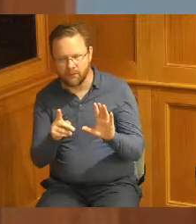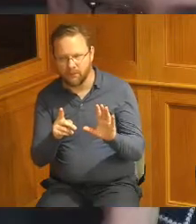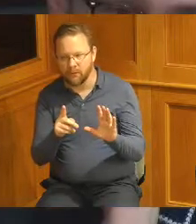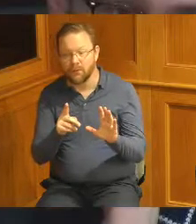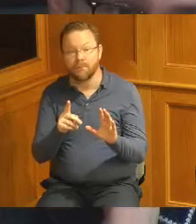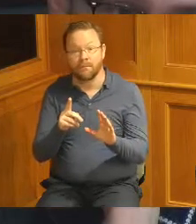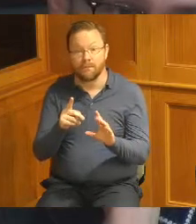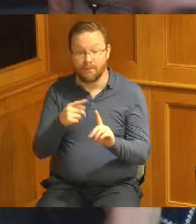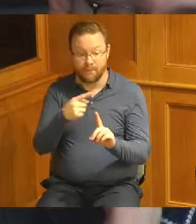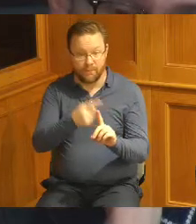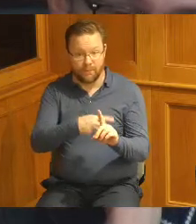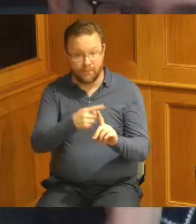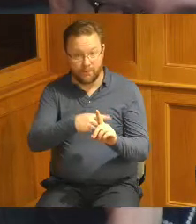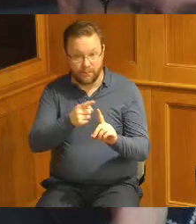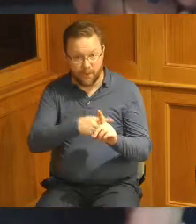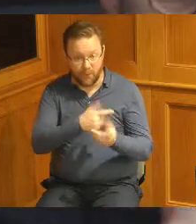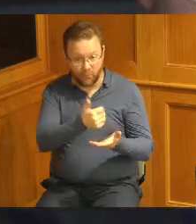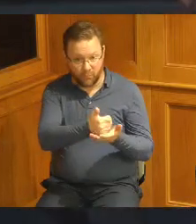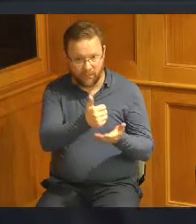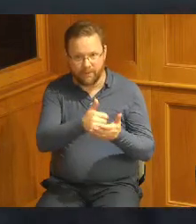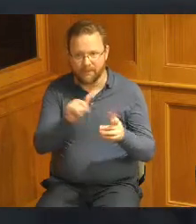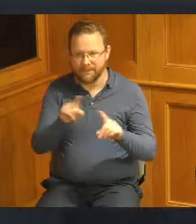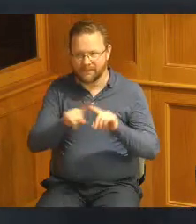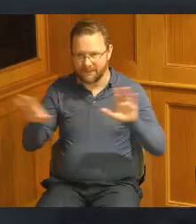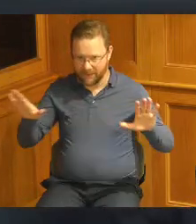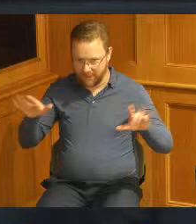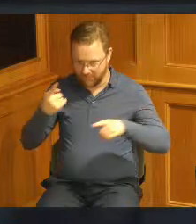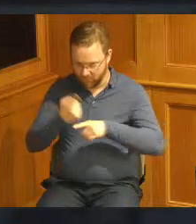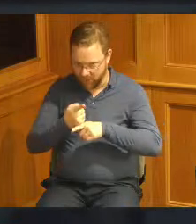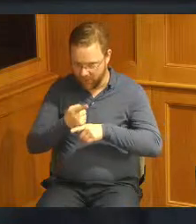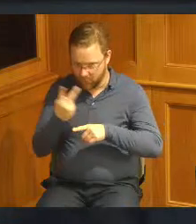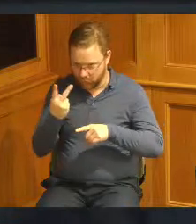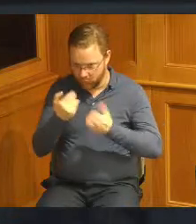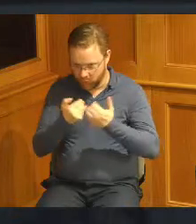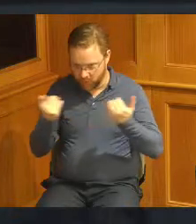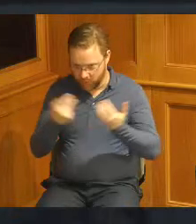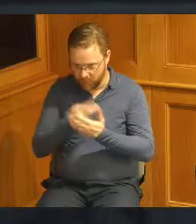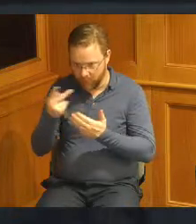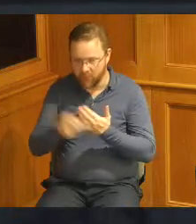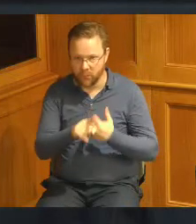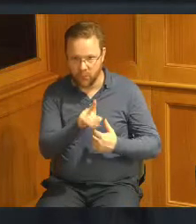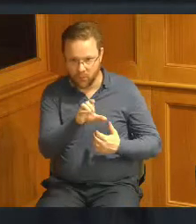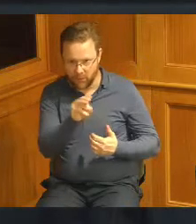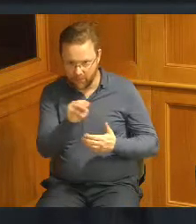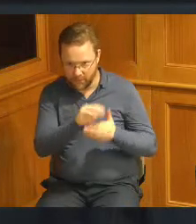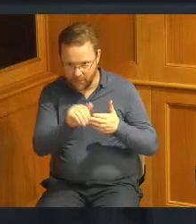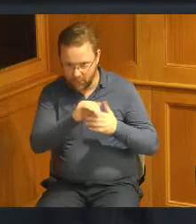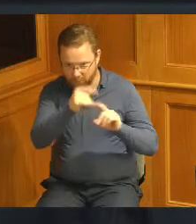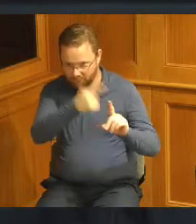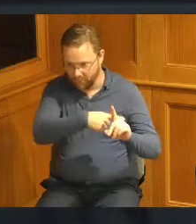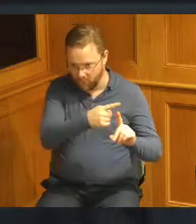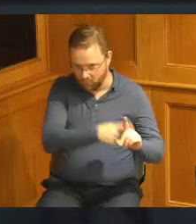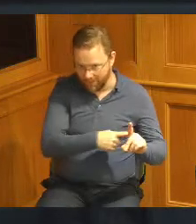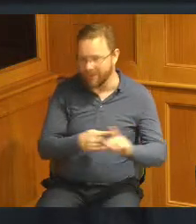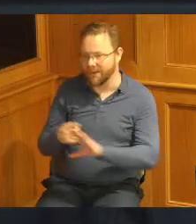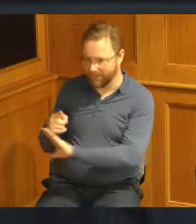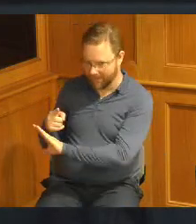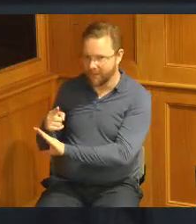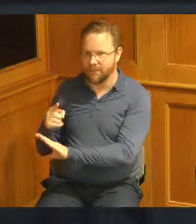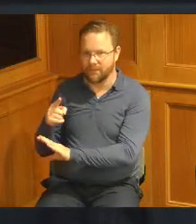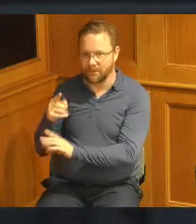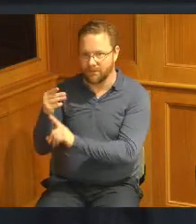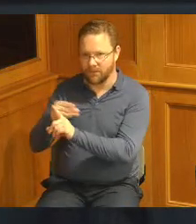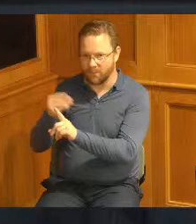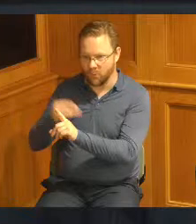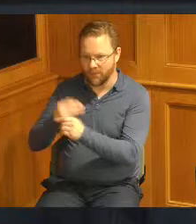rent relief. Right. That was a completely different program. So this $100 million, yeah. $100 million, right, spent on rent relief. So this